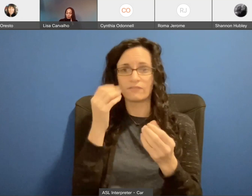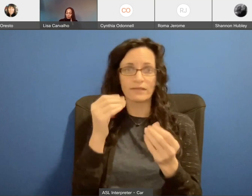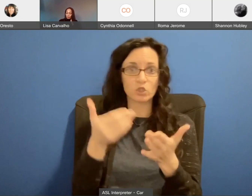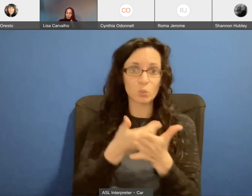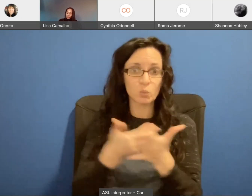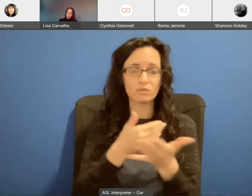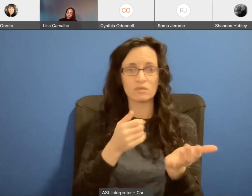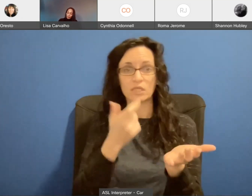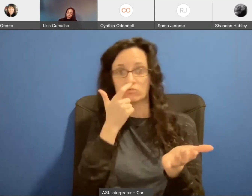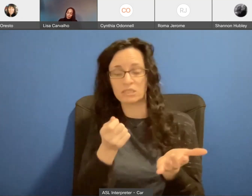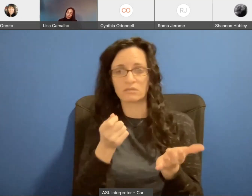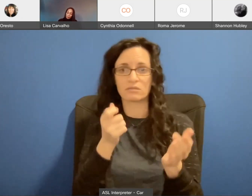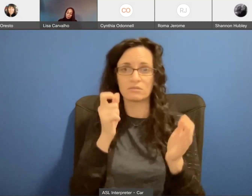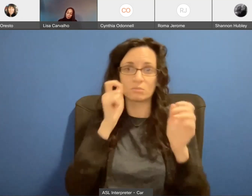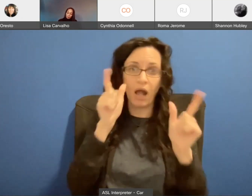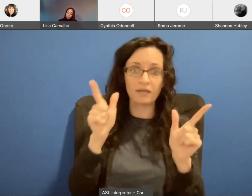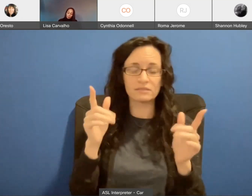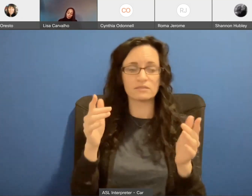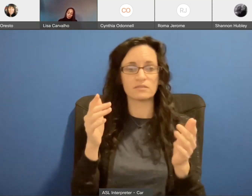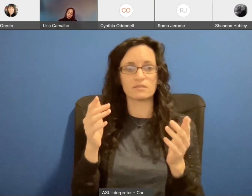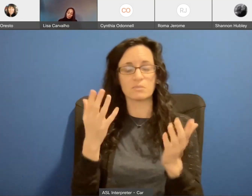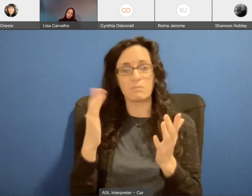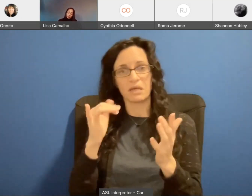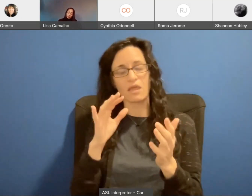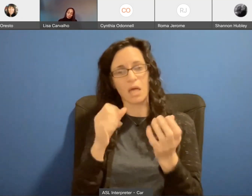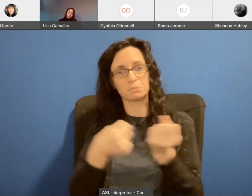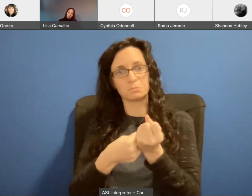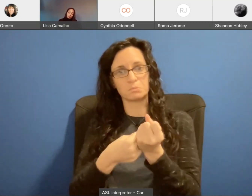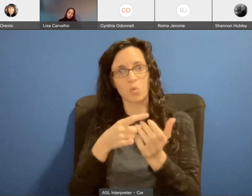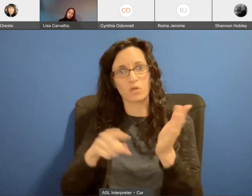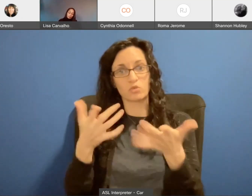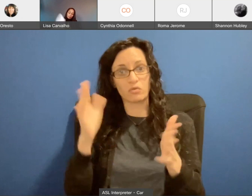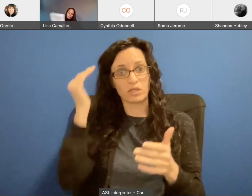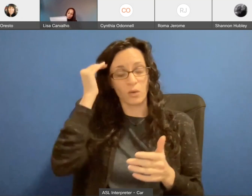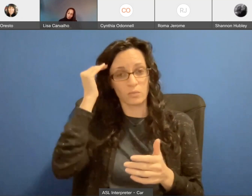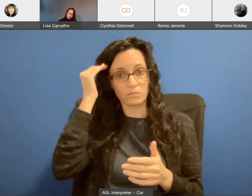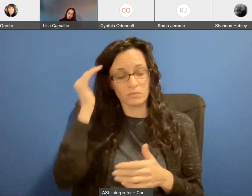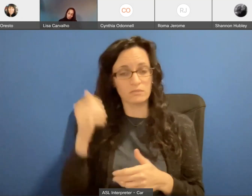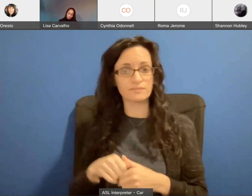interesting? Surprised you? Maybe it confirmed something you already knew, but it was good to have that validated.